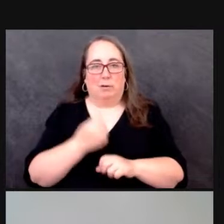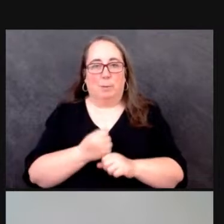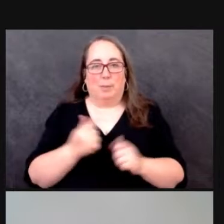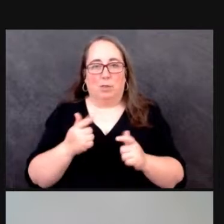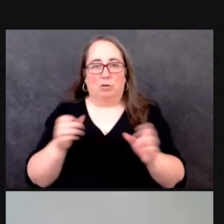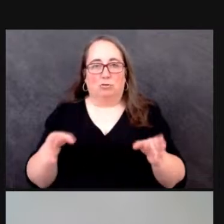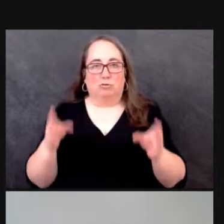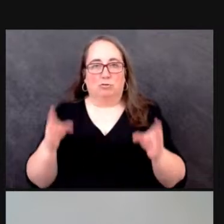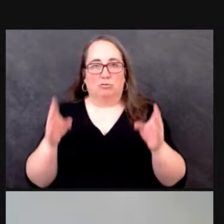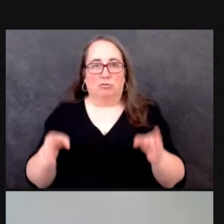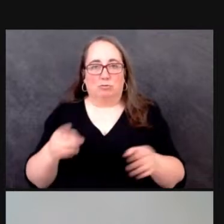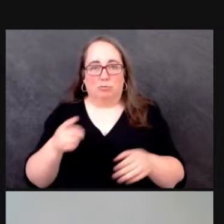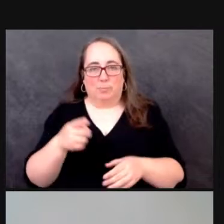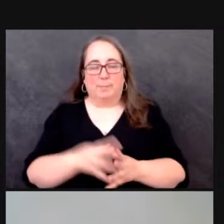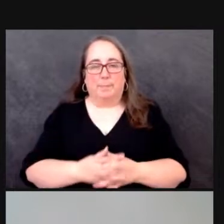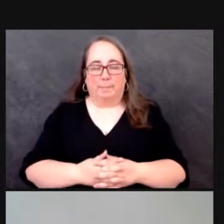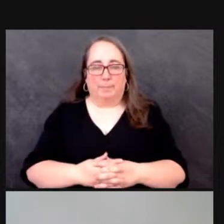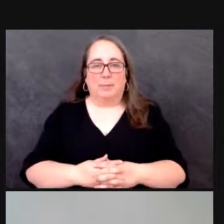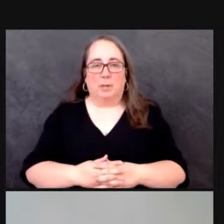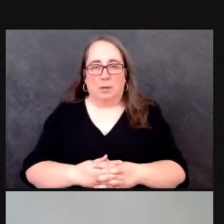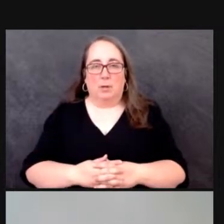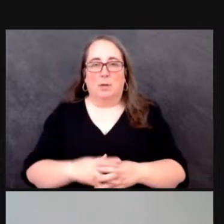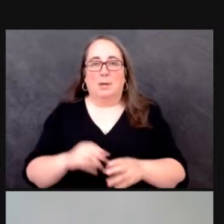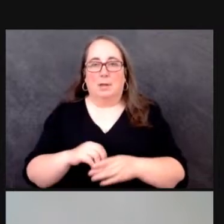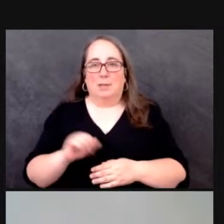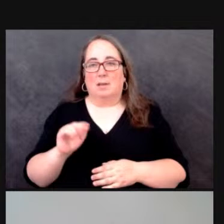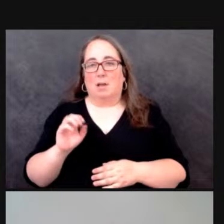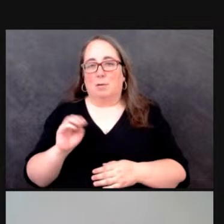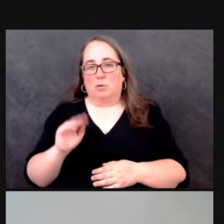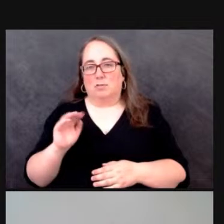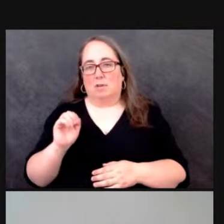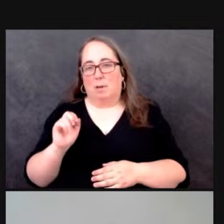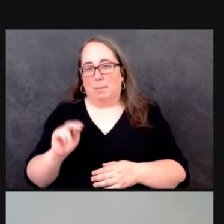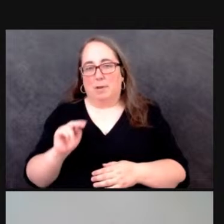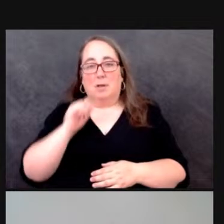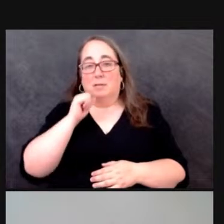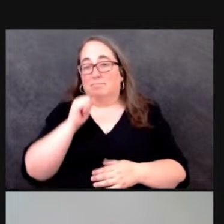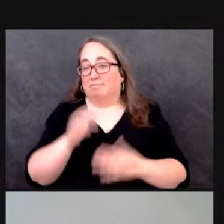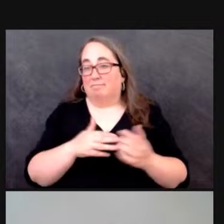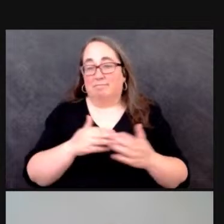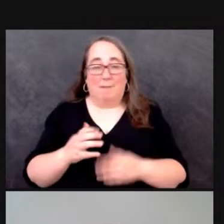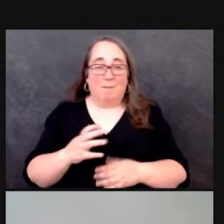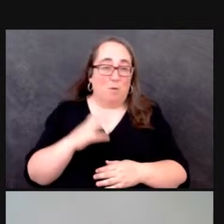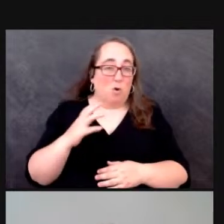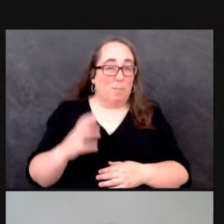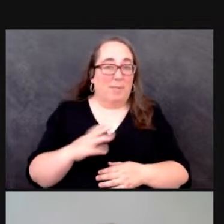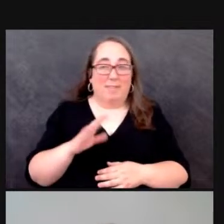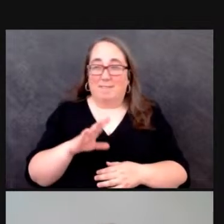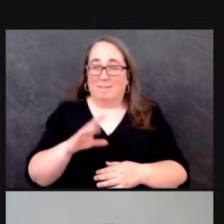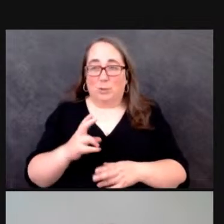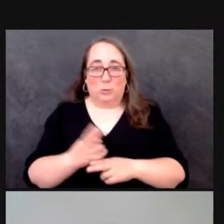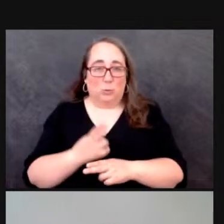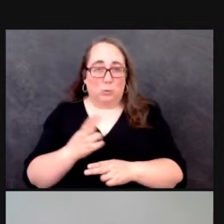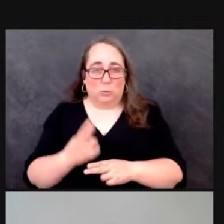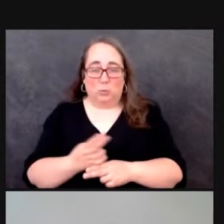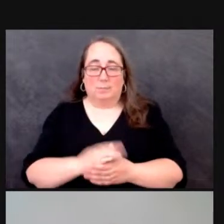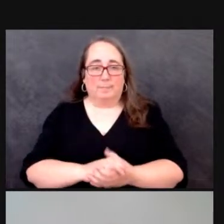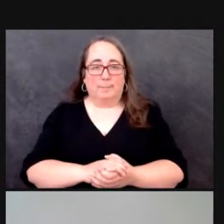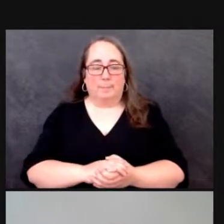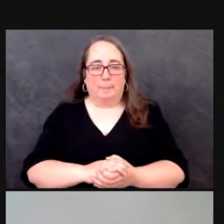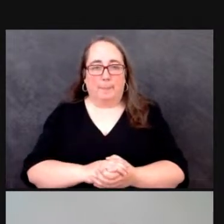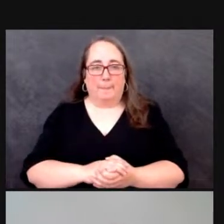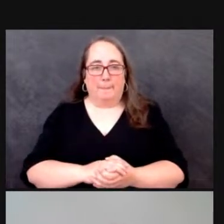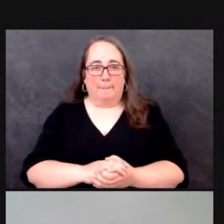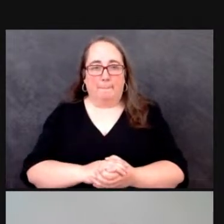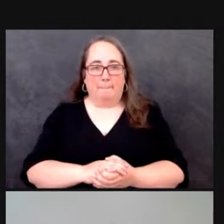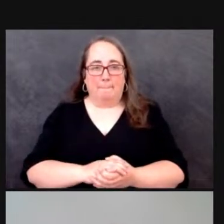glass cabinet in the admiral's cabin. Not even on formal occasions do I recall it being put to any use. Now,